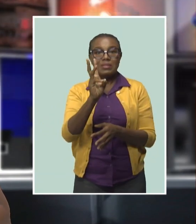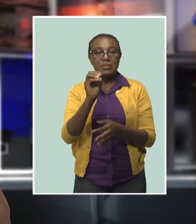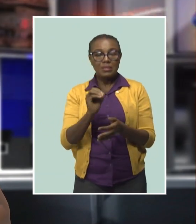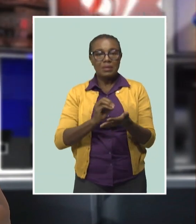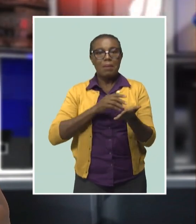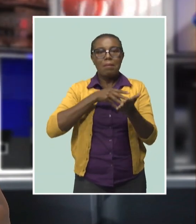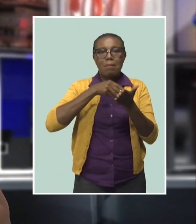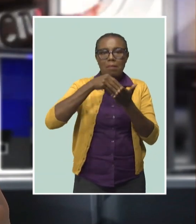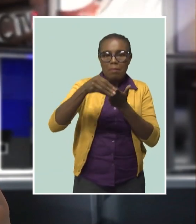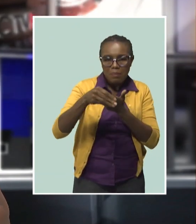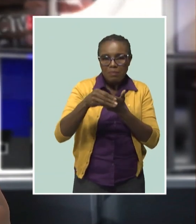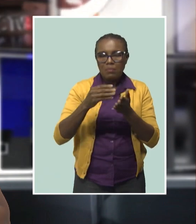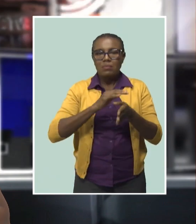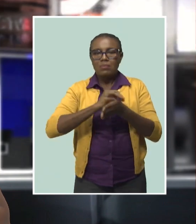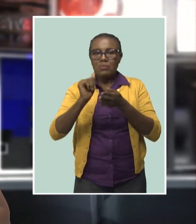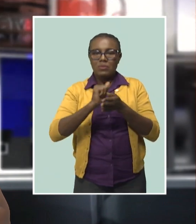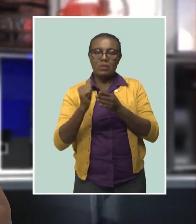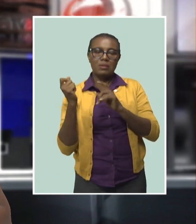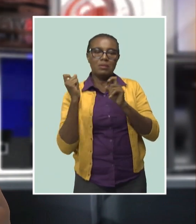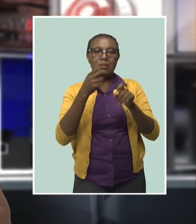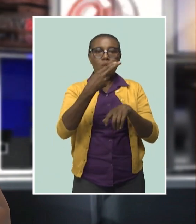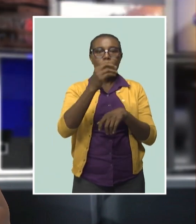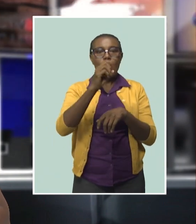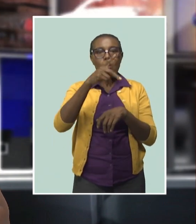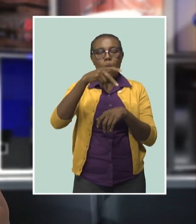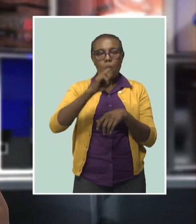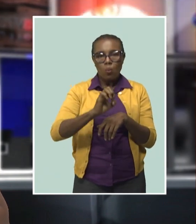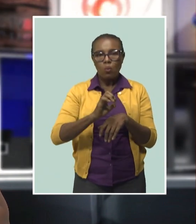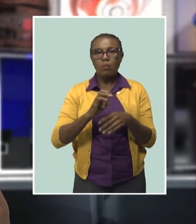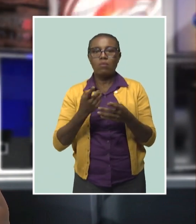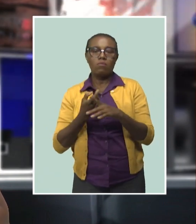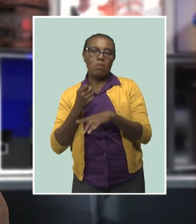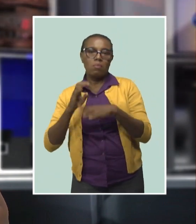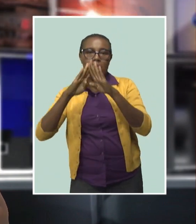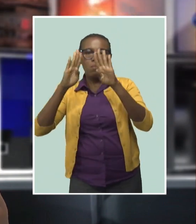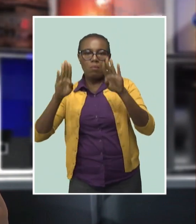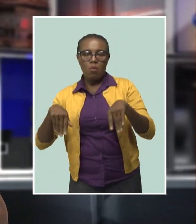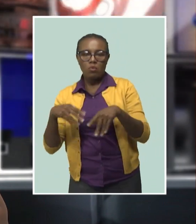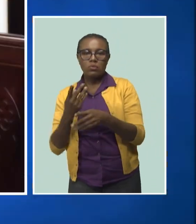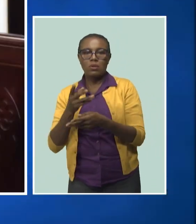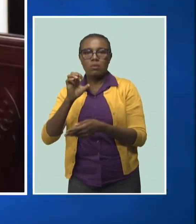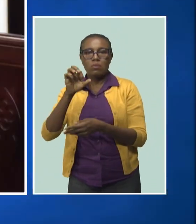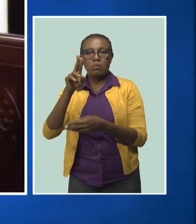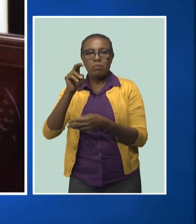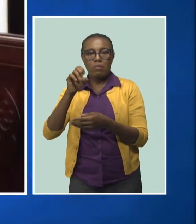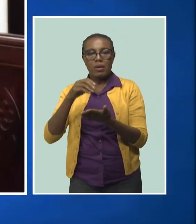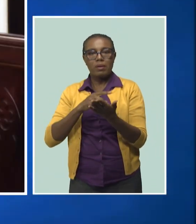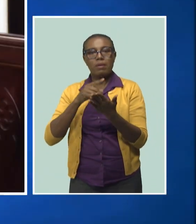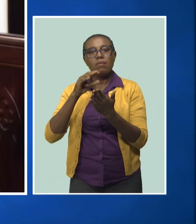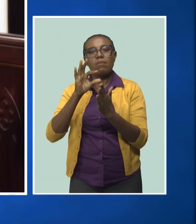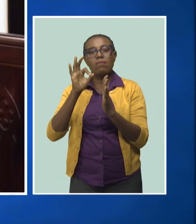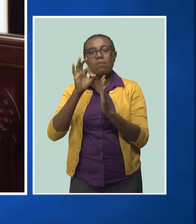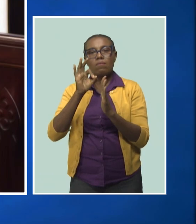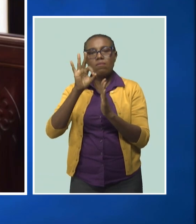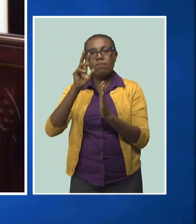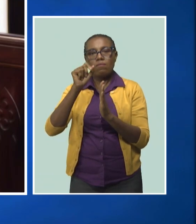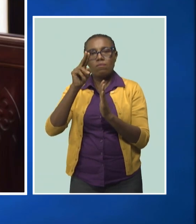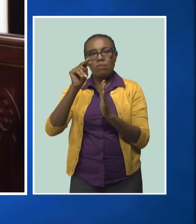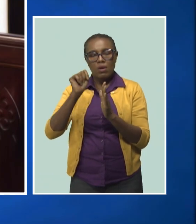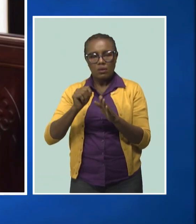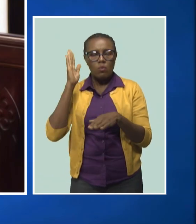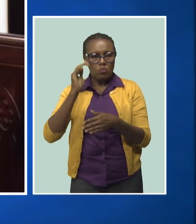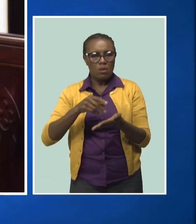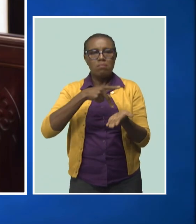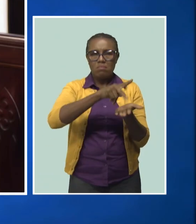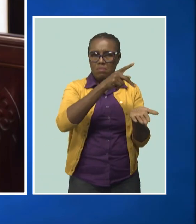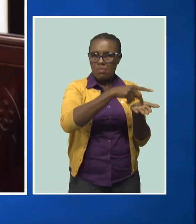put towards HOPE from the Housing Credit Fund will be repaid. And it was intended always to be a